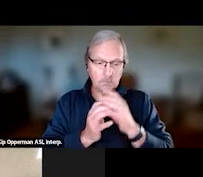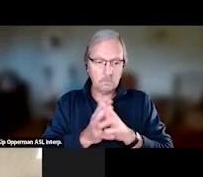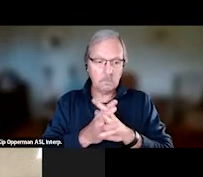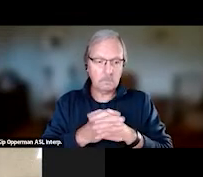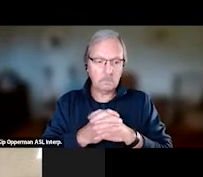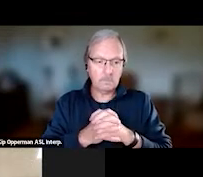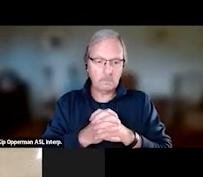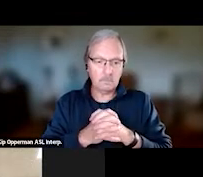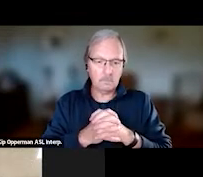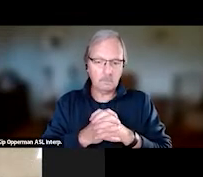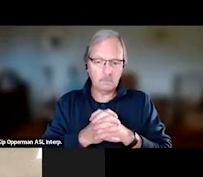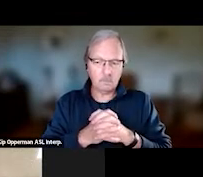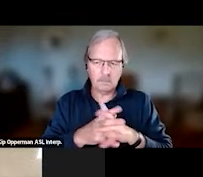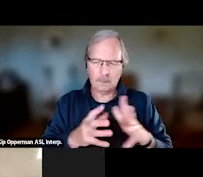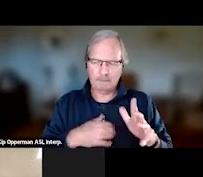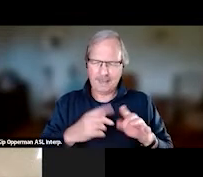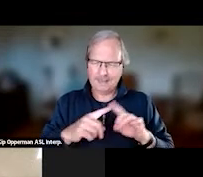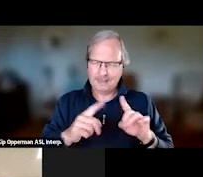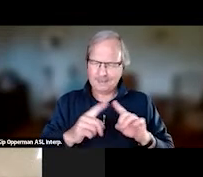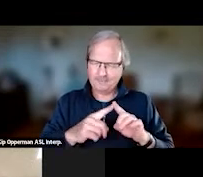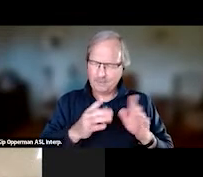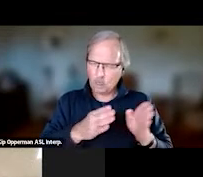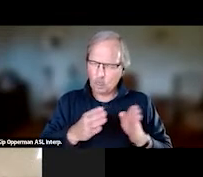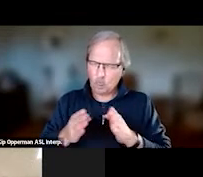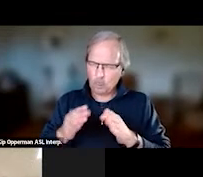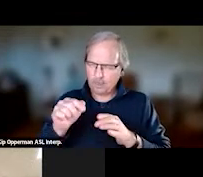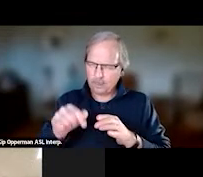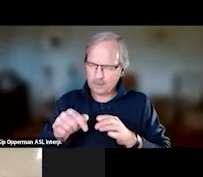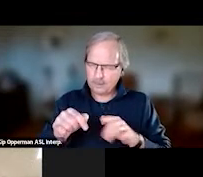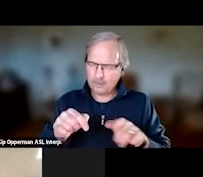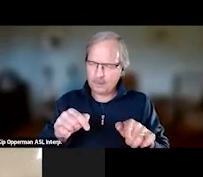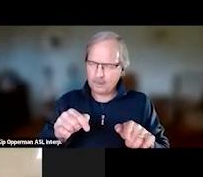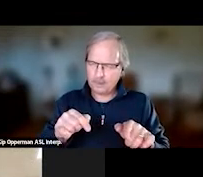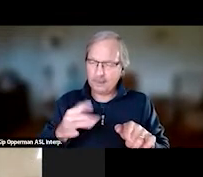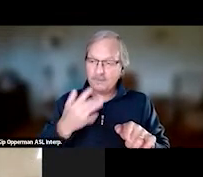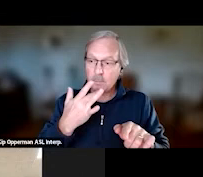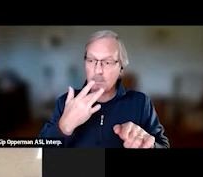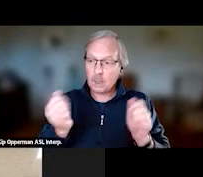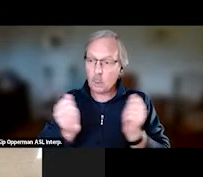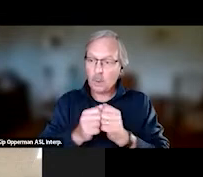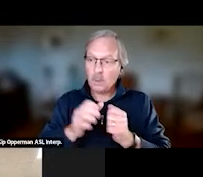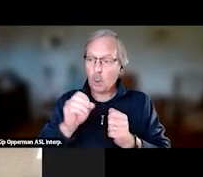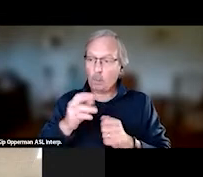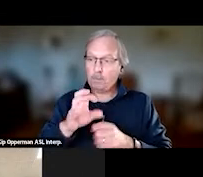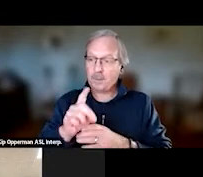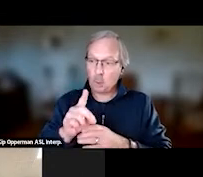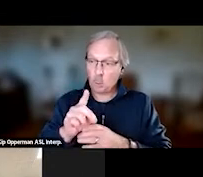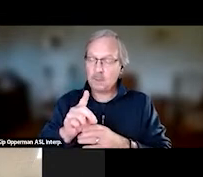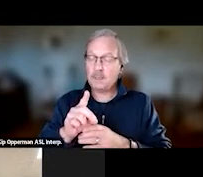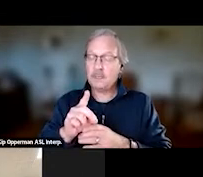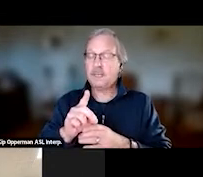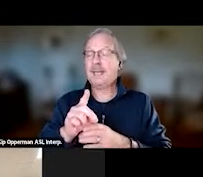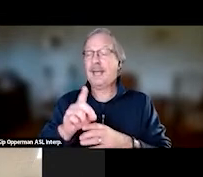mine are in a different order than this, hold on. So this one, familiarity with opioid use disorder screening tools.